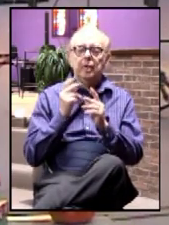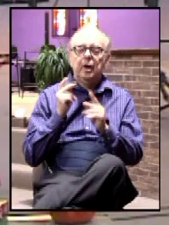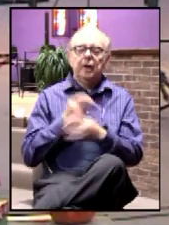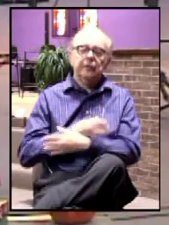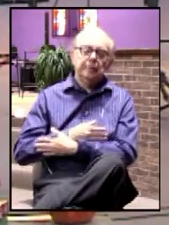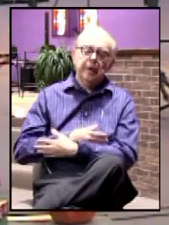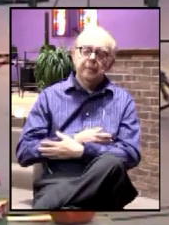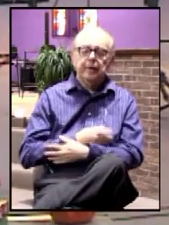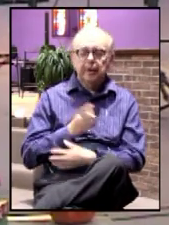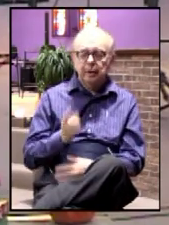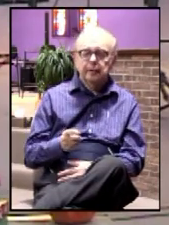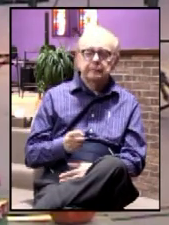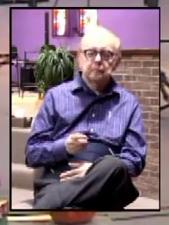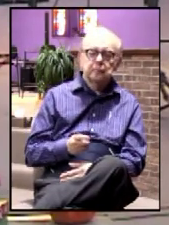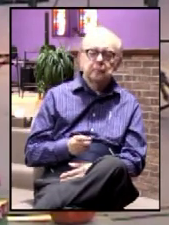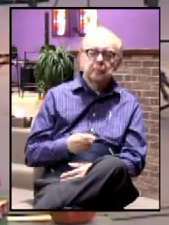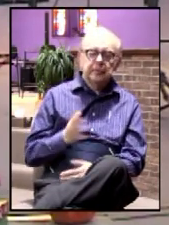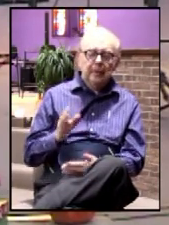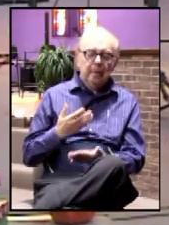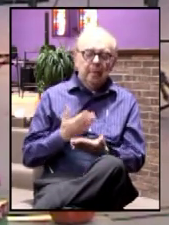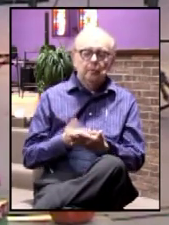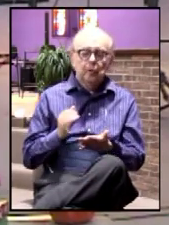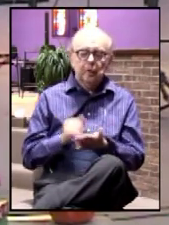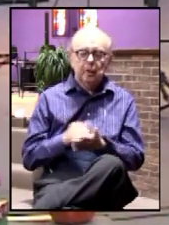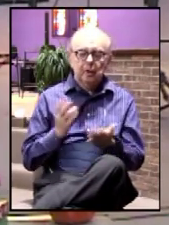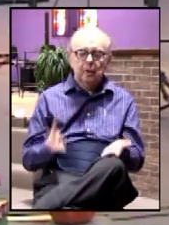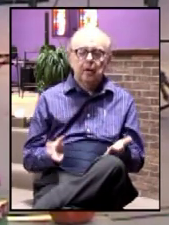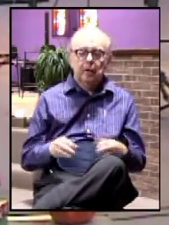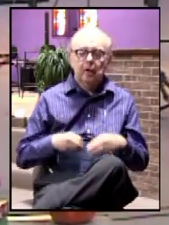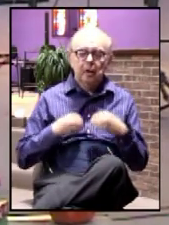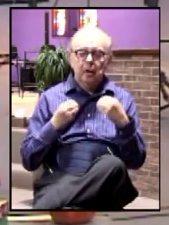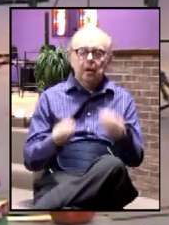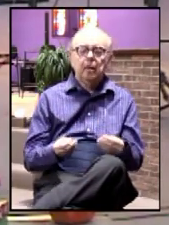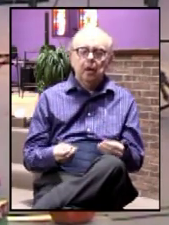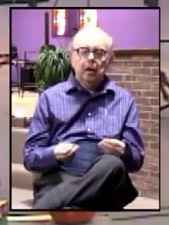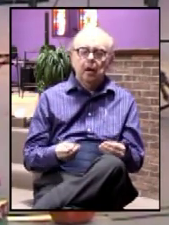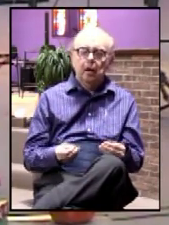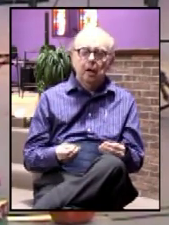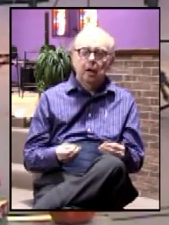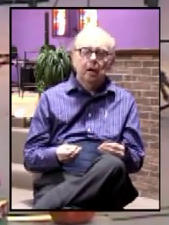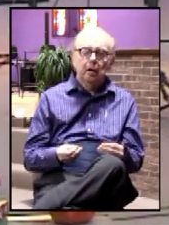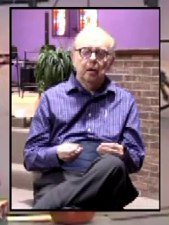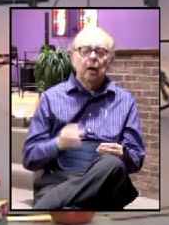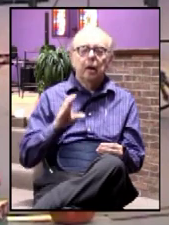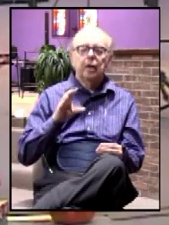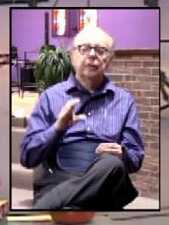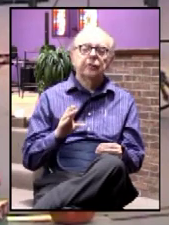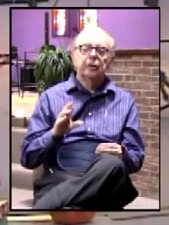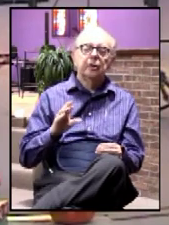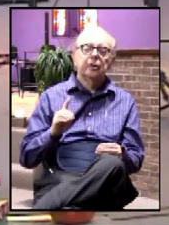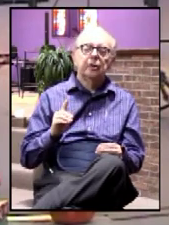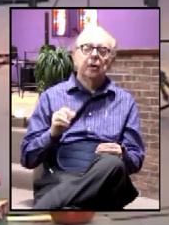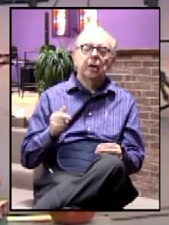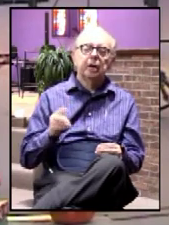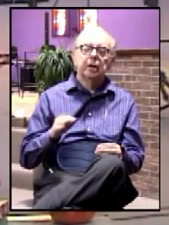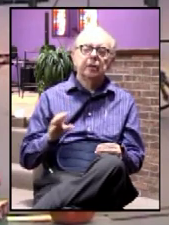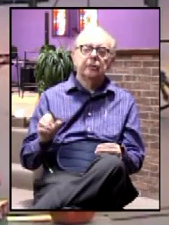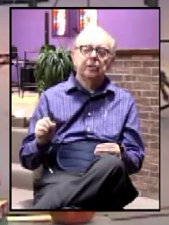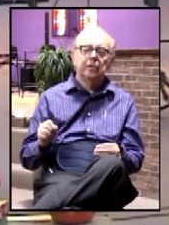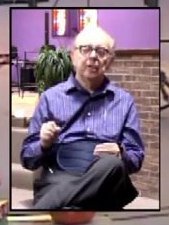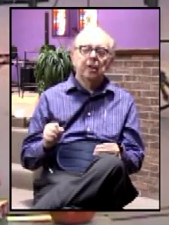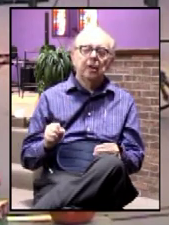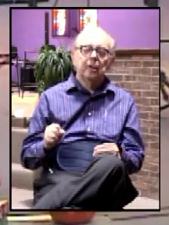every child that was born in that nursery, they had given them cardigans with a shirt and a